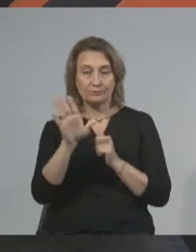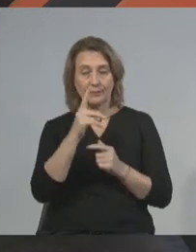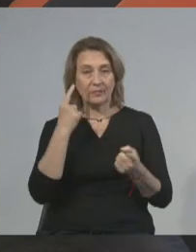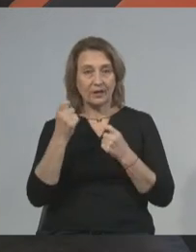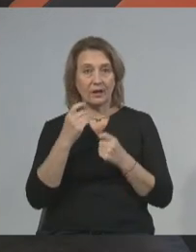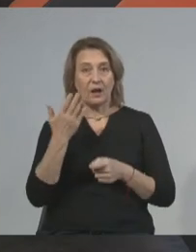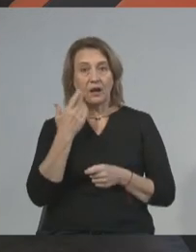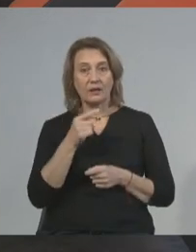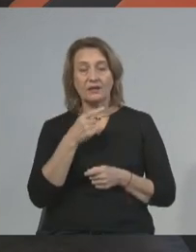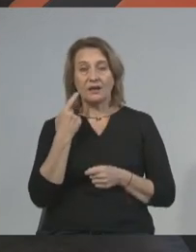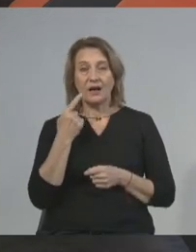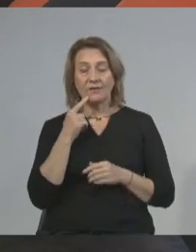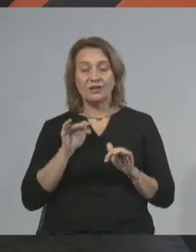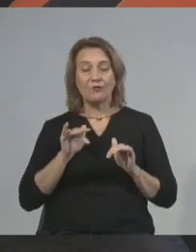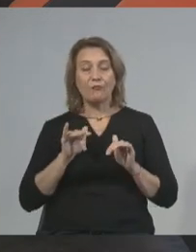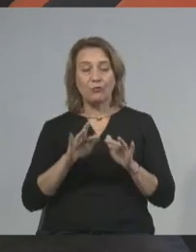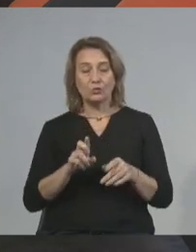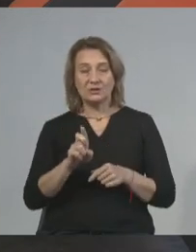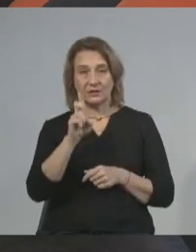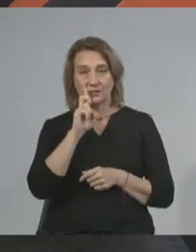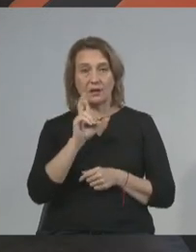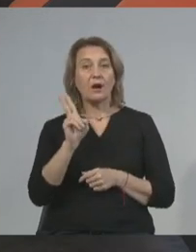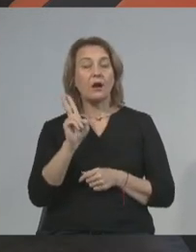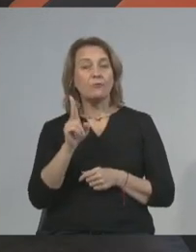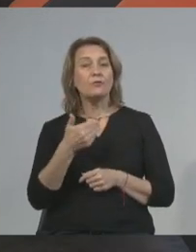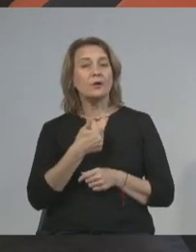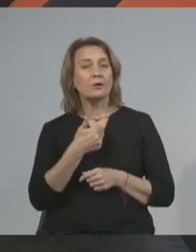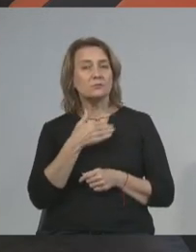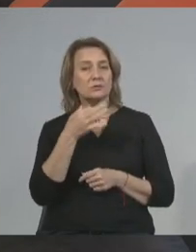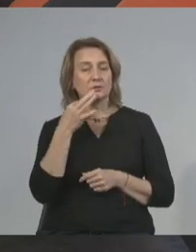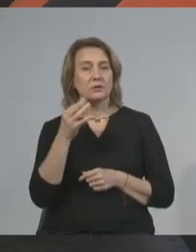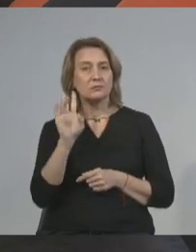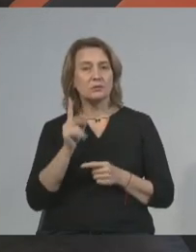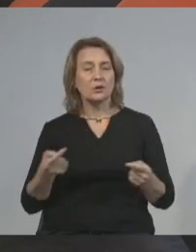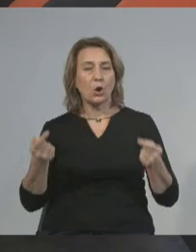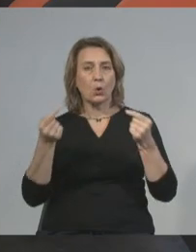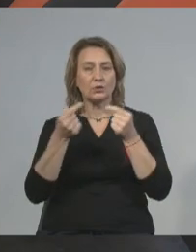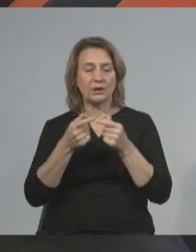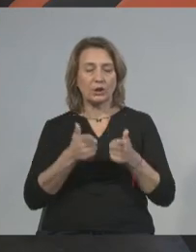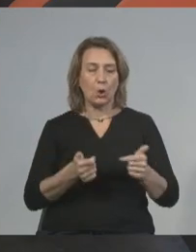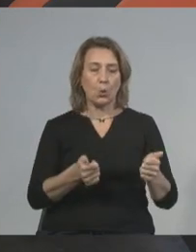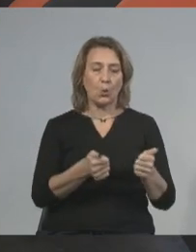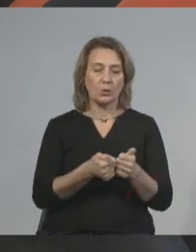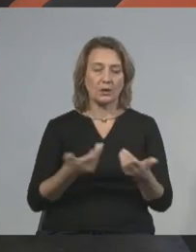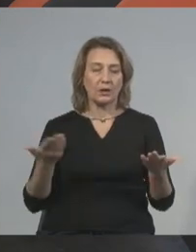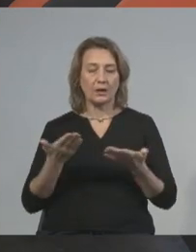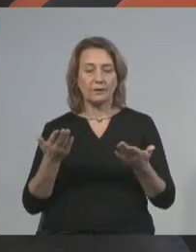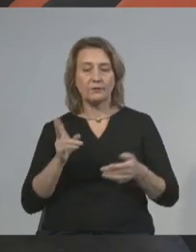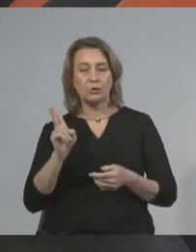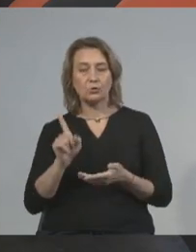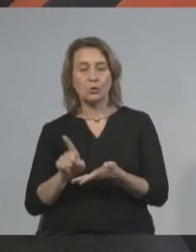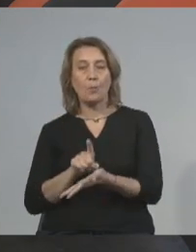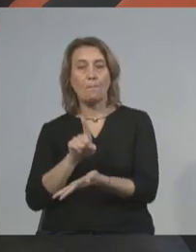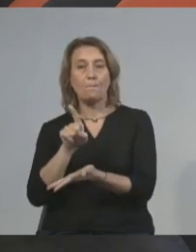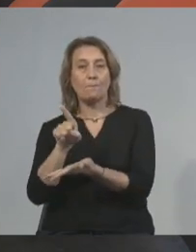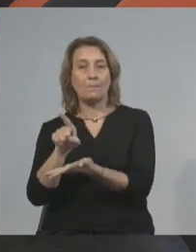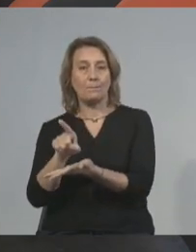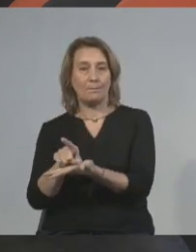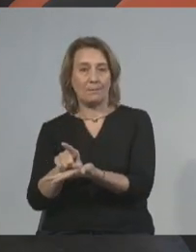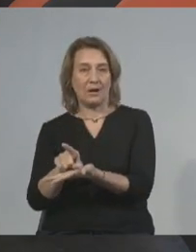which aim to reach everyone when you are talking about the function of the state what exactly do you mean